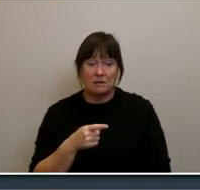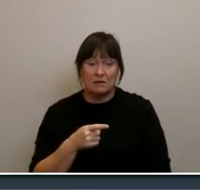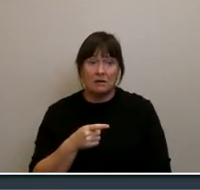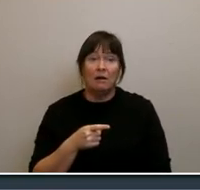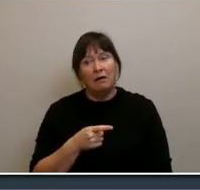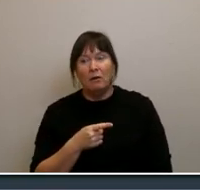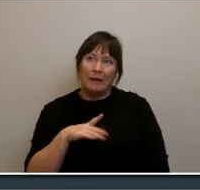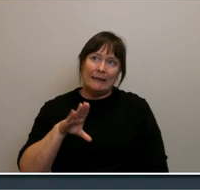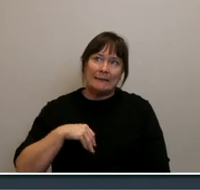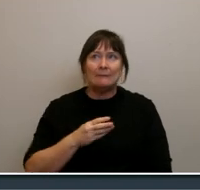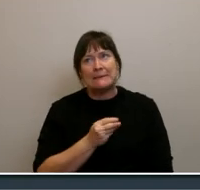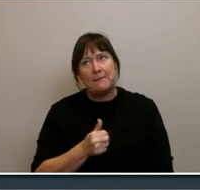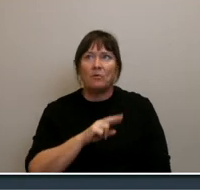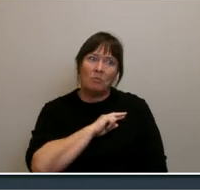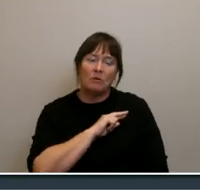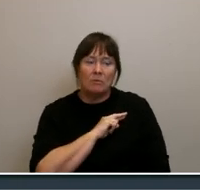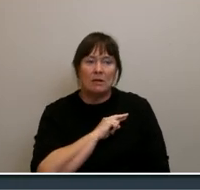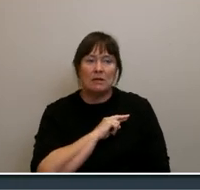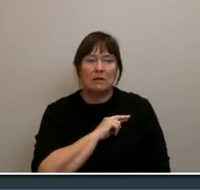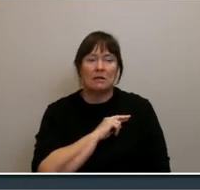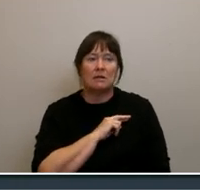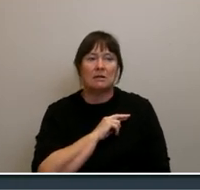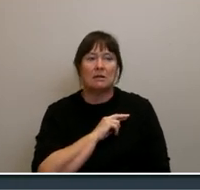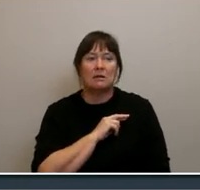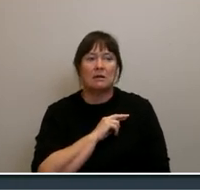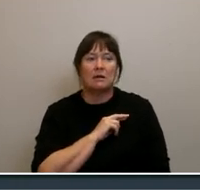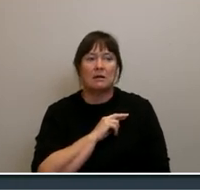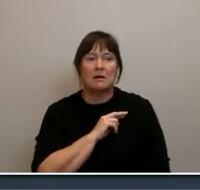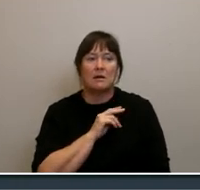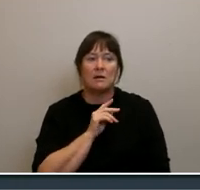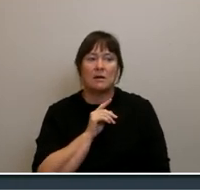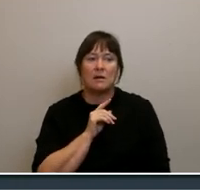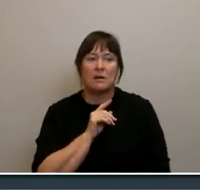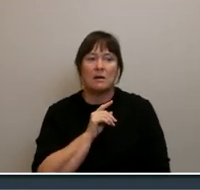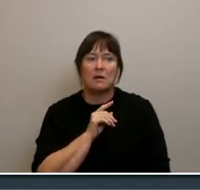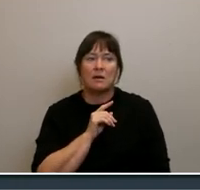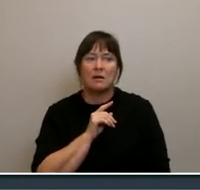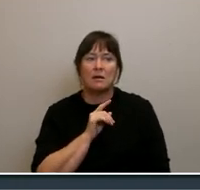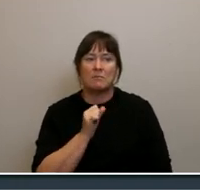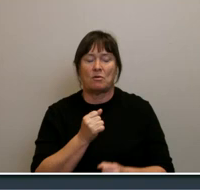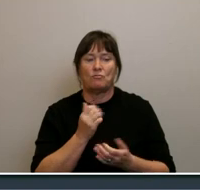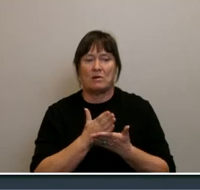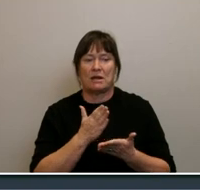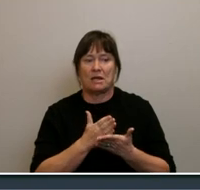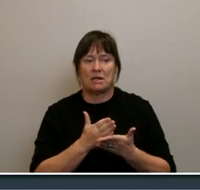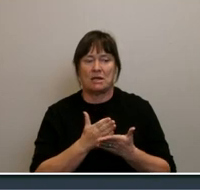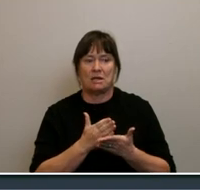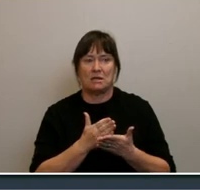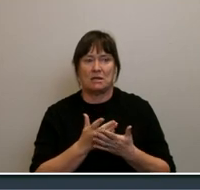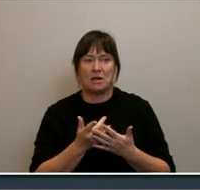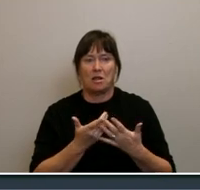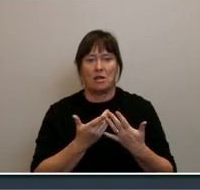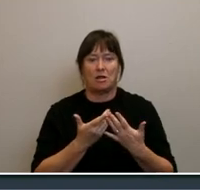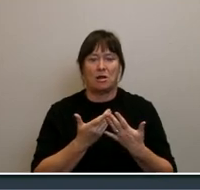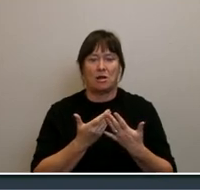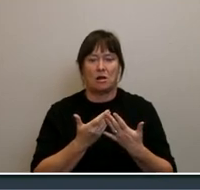they do take some responsibility, but the gains for the city are more than what the losses are. Garth Cowie